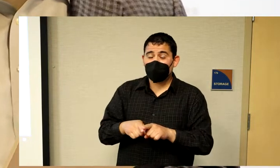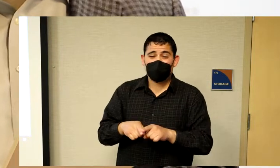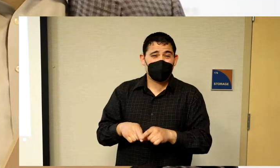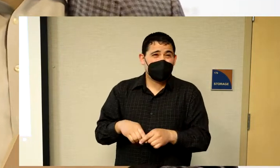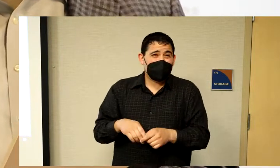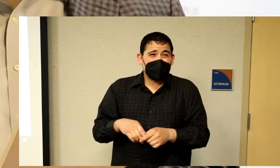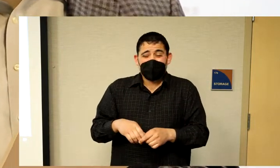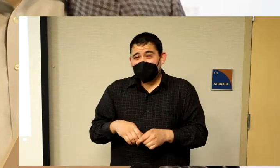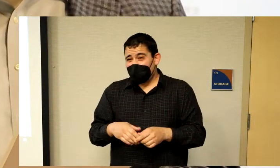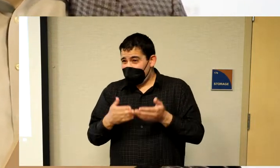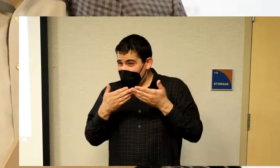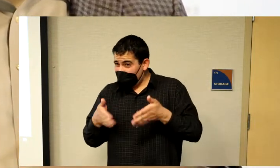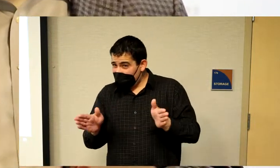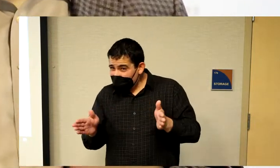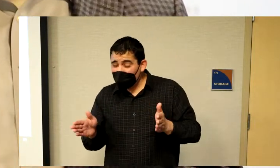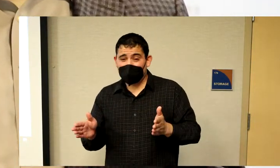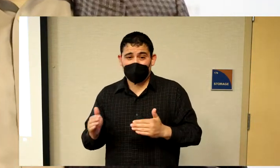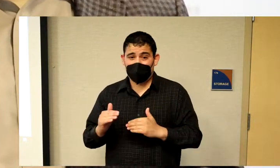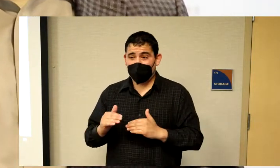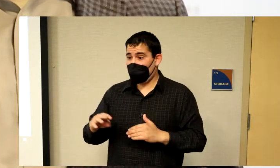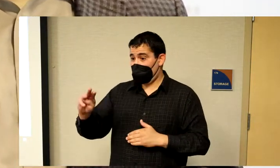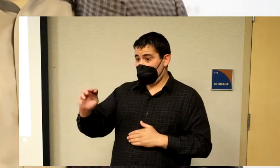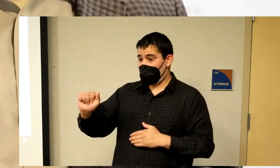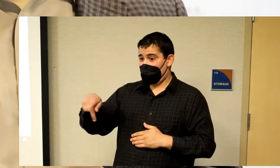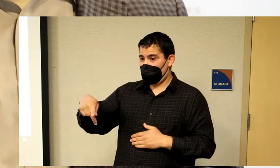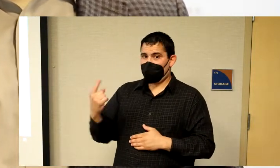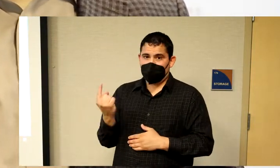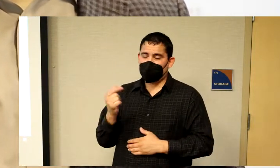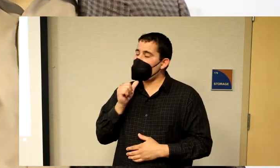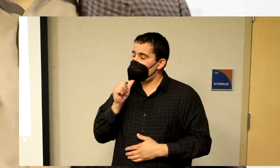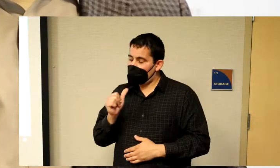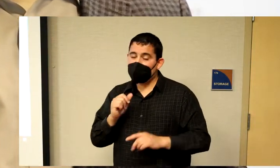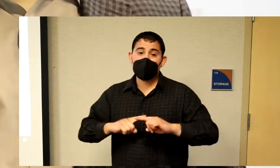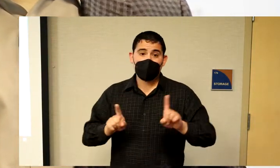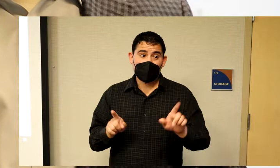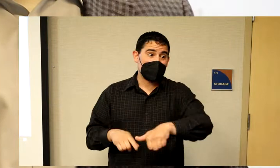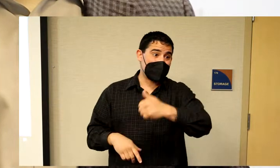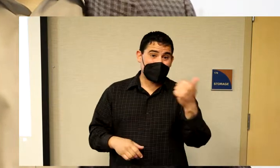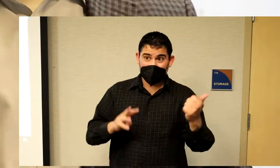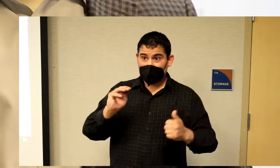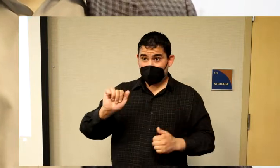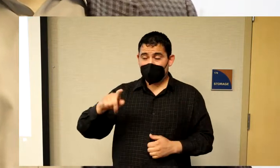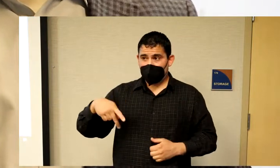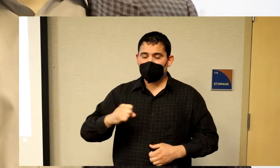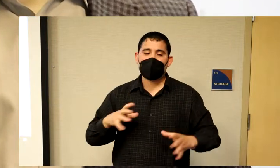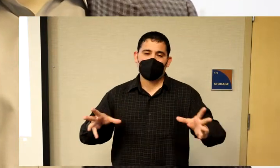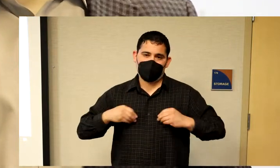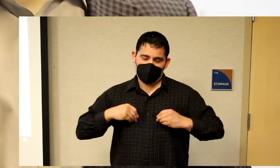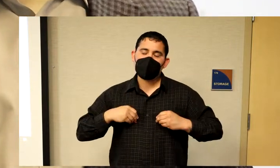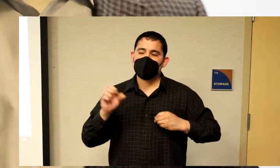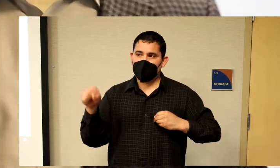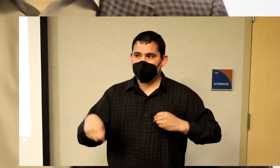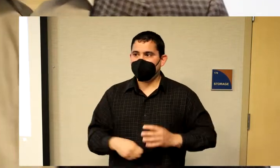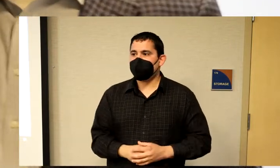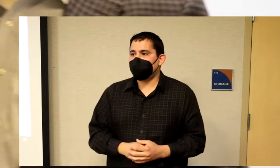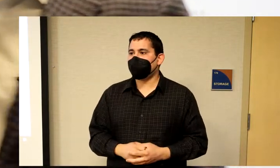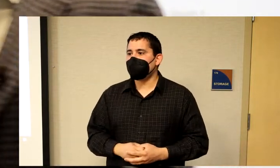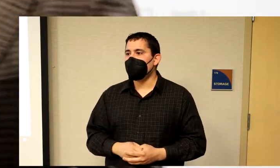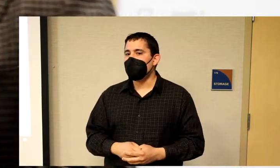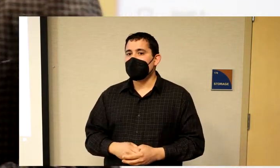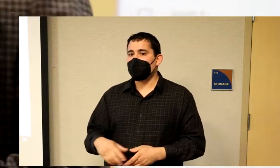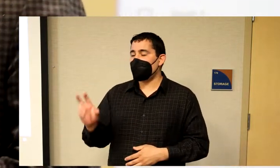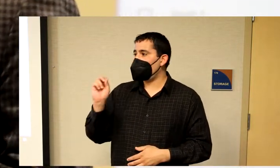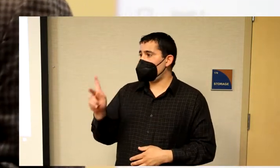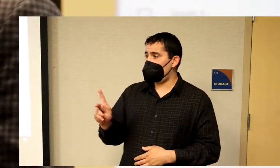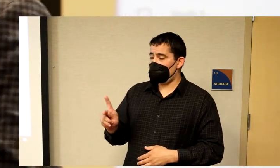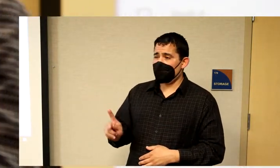map 1, all these other maps would be considered to be very viable by your board. So is there a percentage